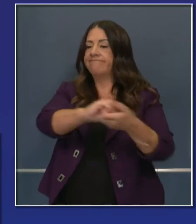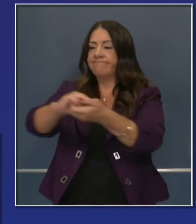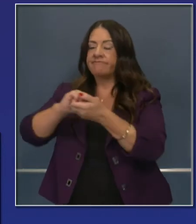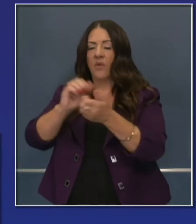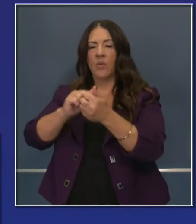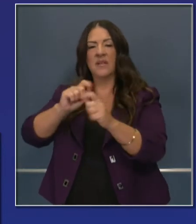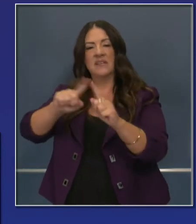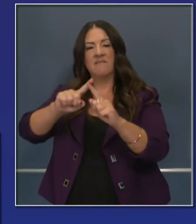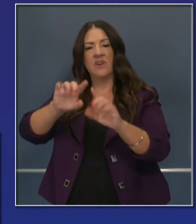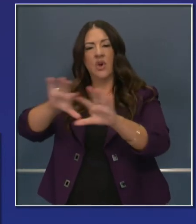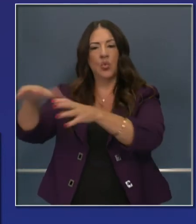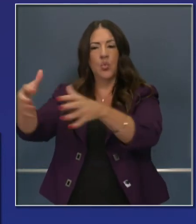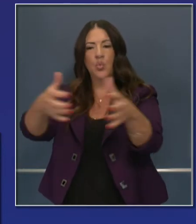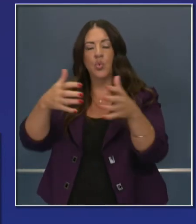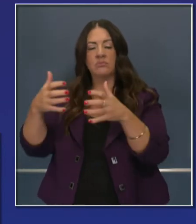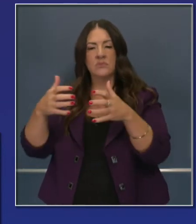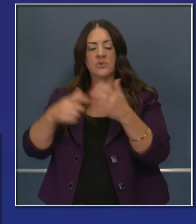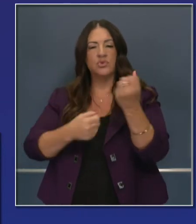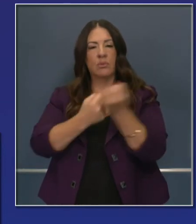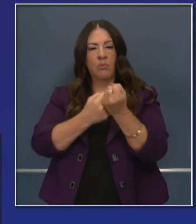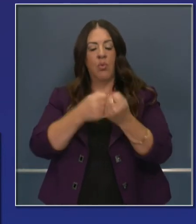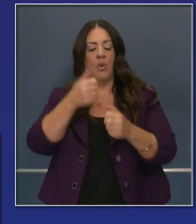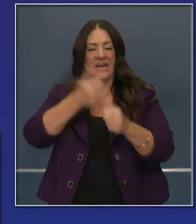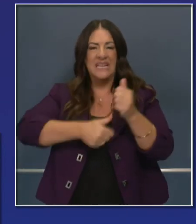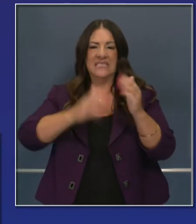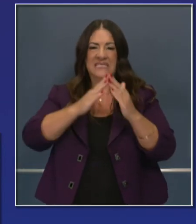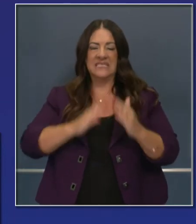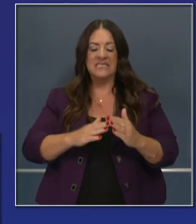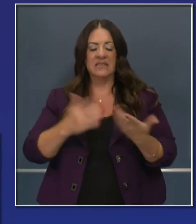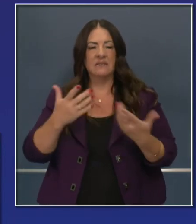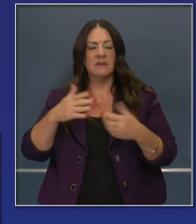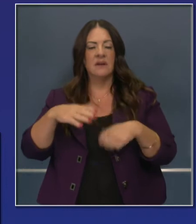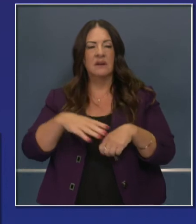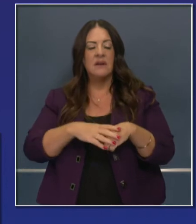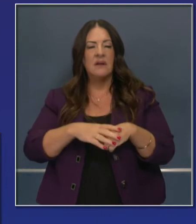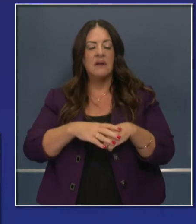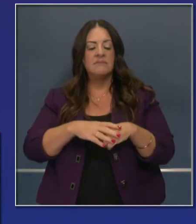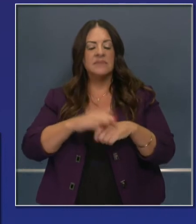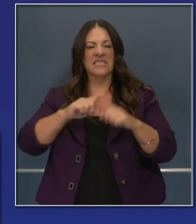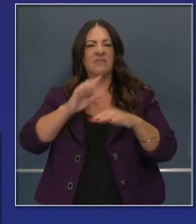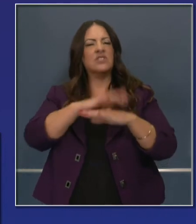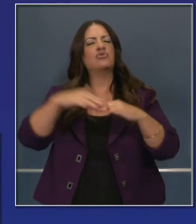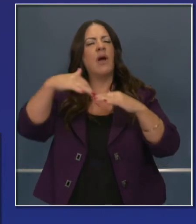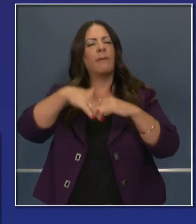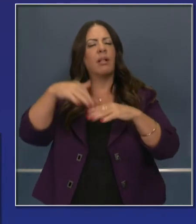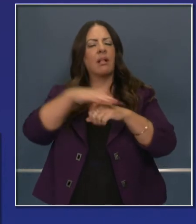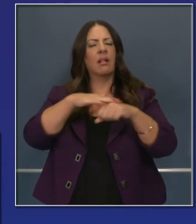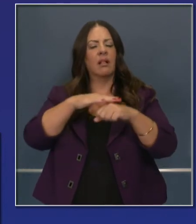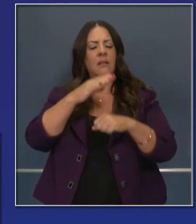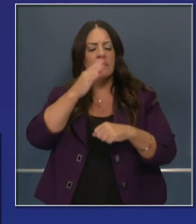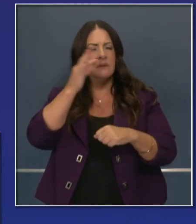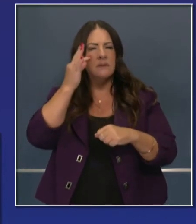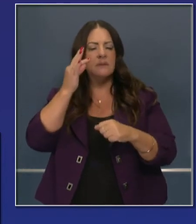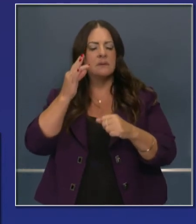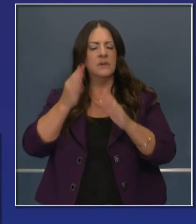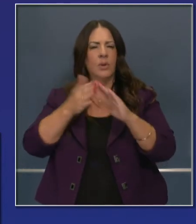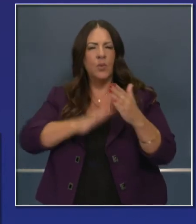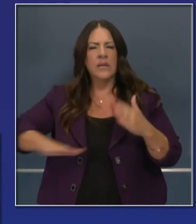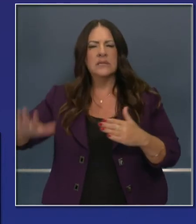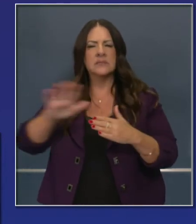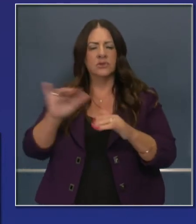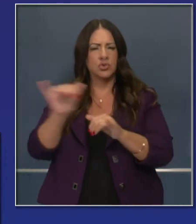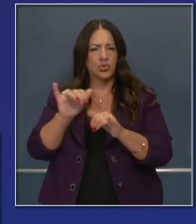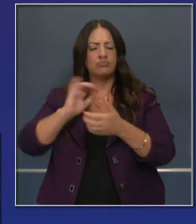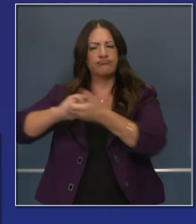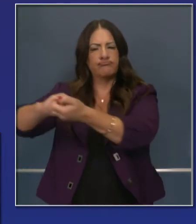a multifamily residential property acquisition. This is the second partnership with our tribal nations. We want to see more of that as